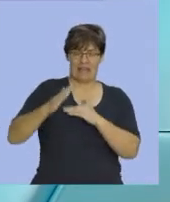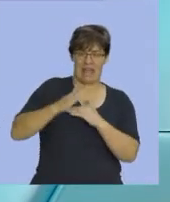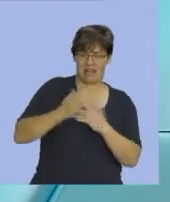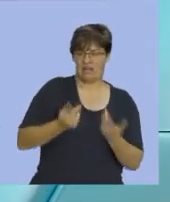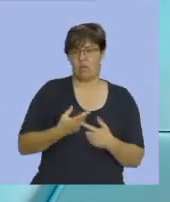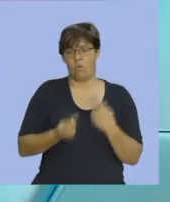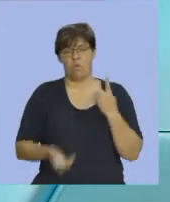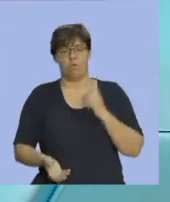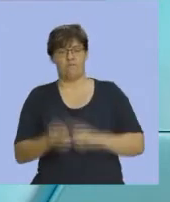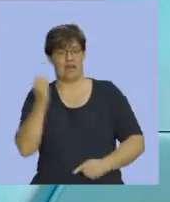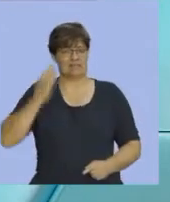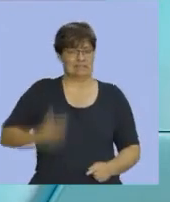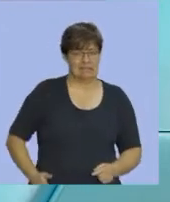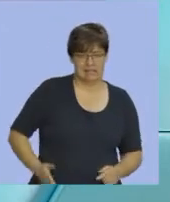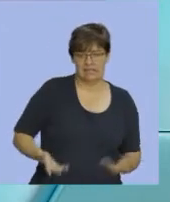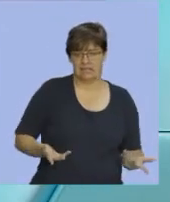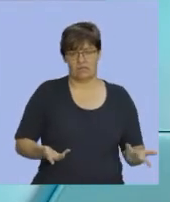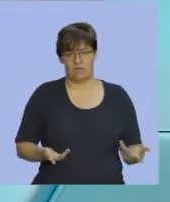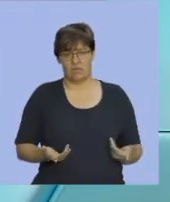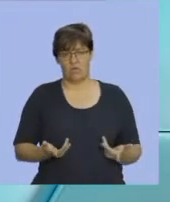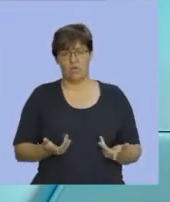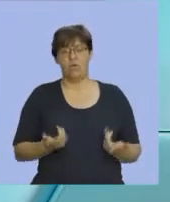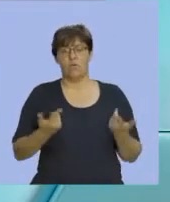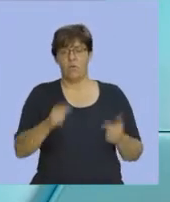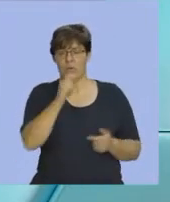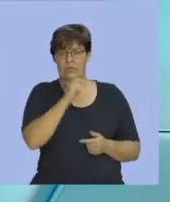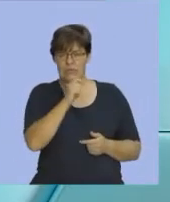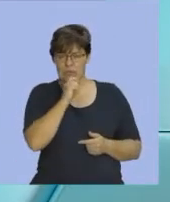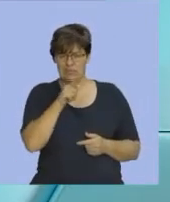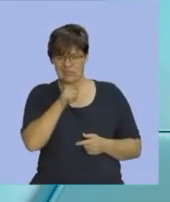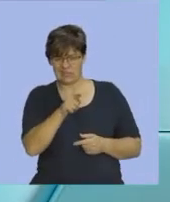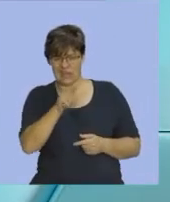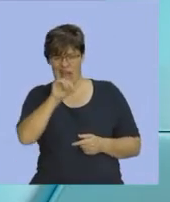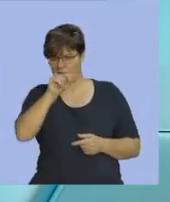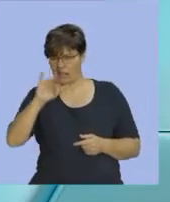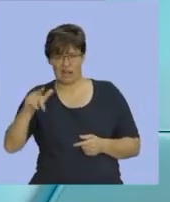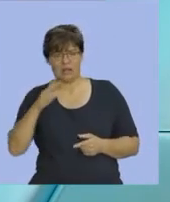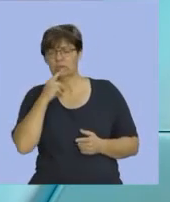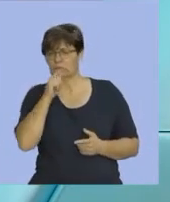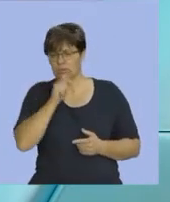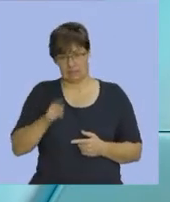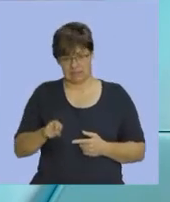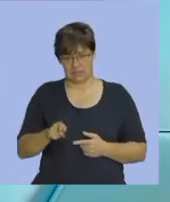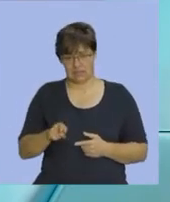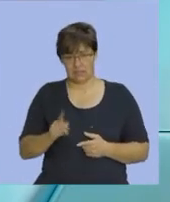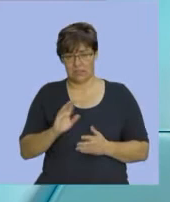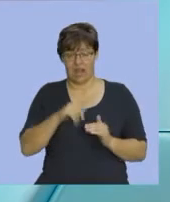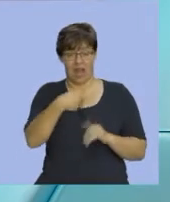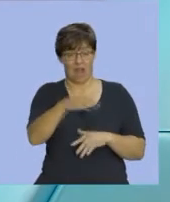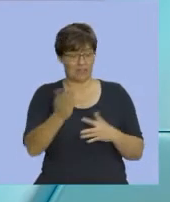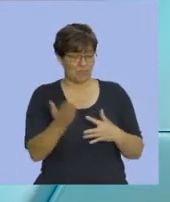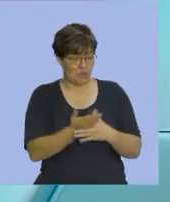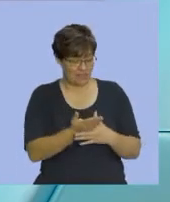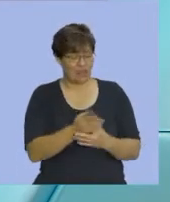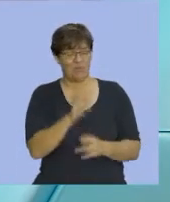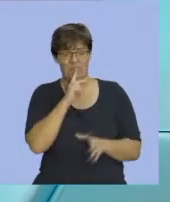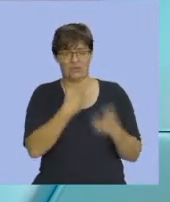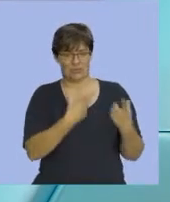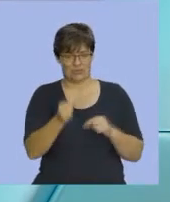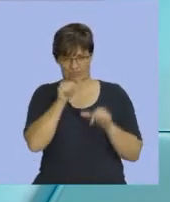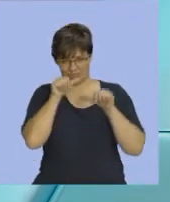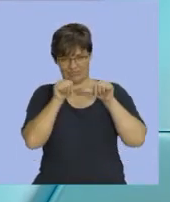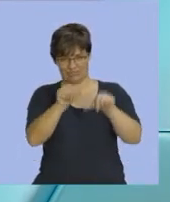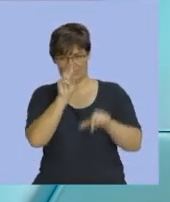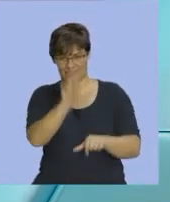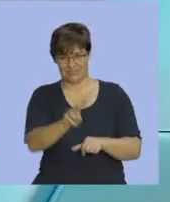to find an angle or trying to find a side, and what letters do we use to do that. But we're going to do that just after the